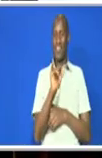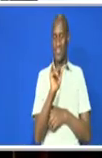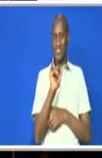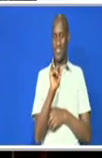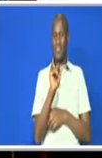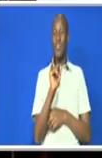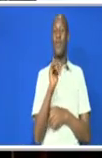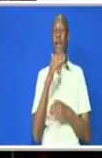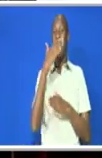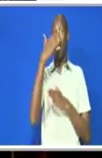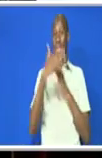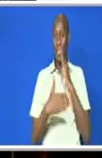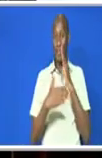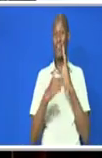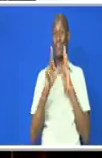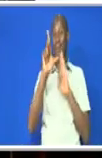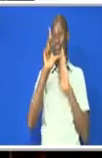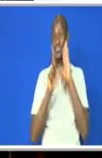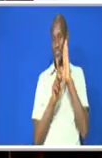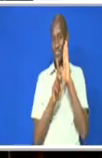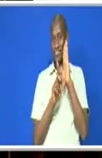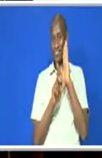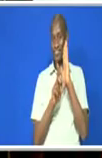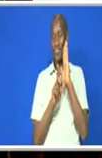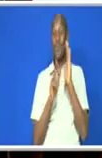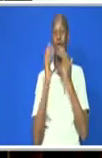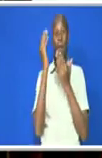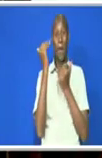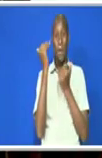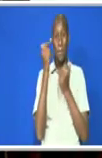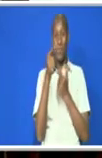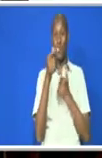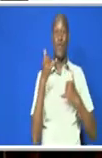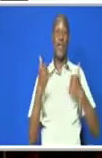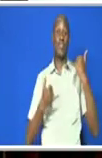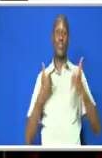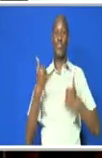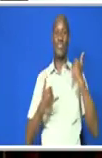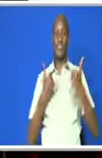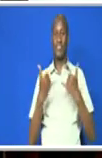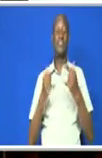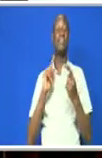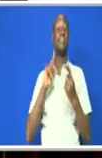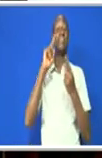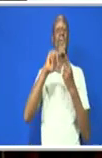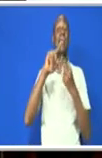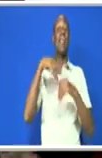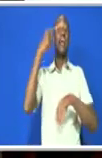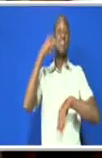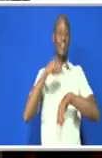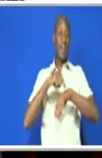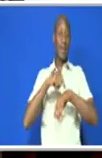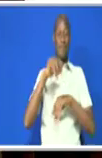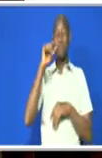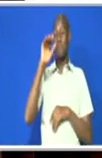we come to the end of our lesson. I hope you have enjoyed. Till next time, it